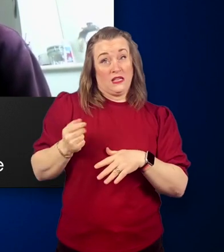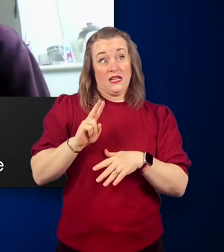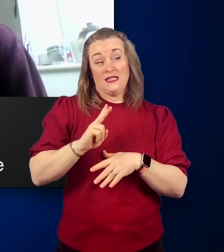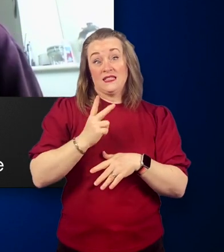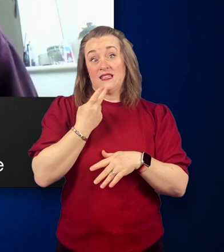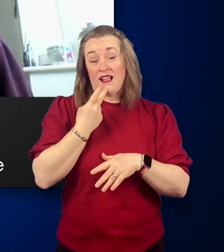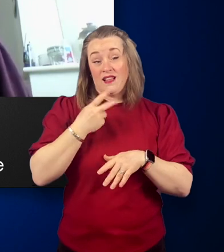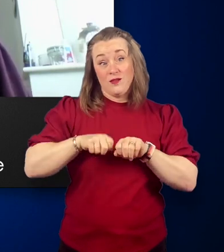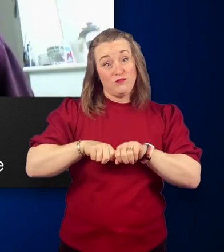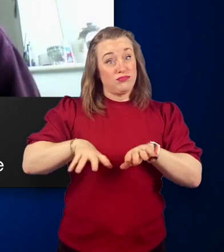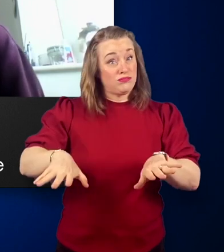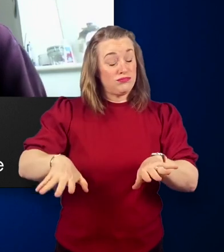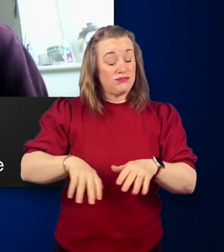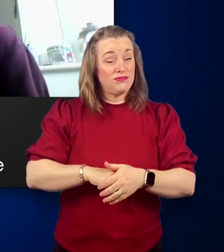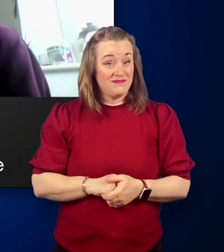second one.